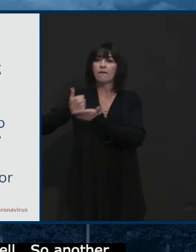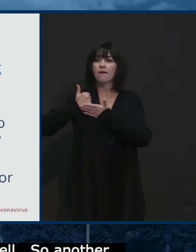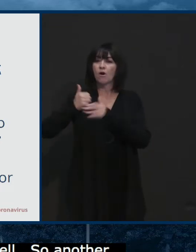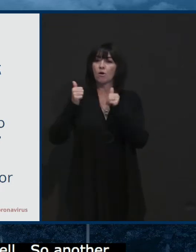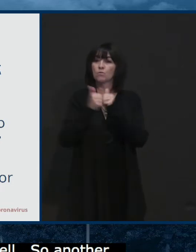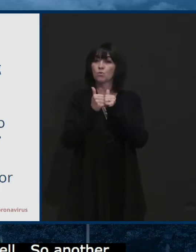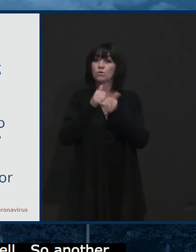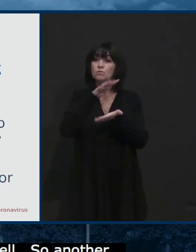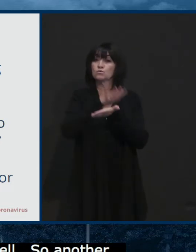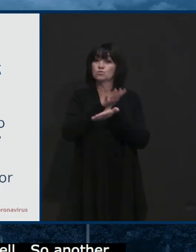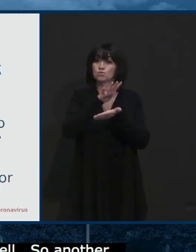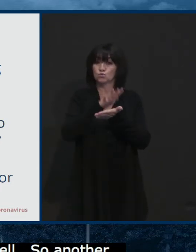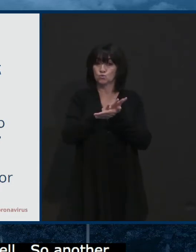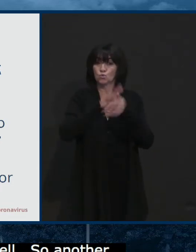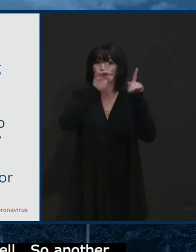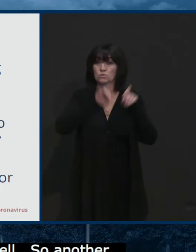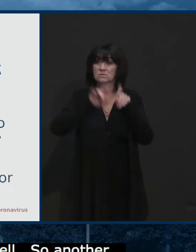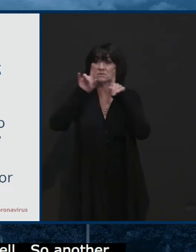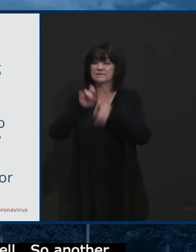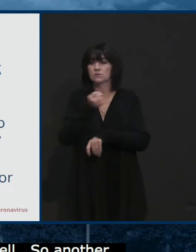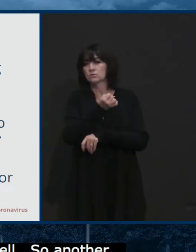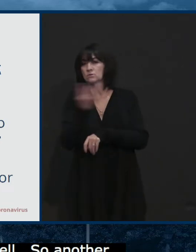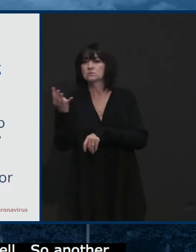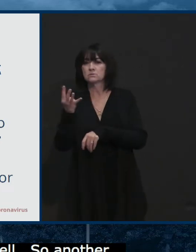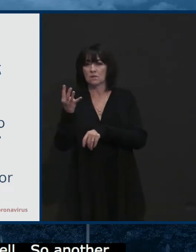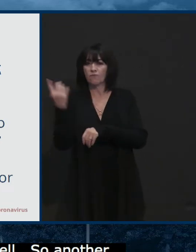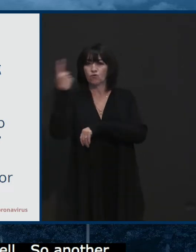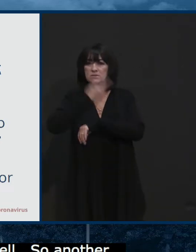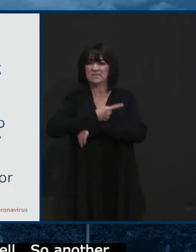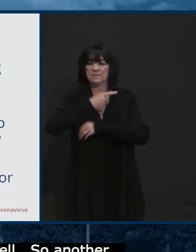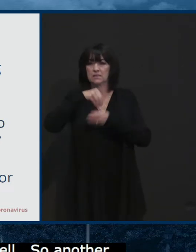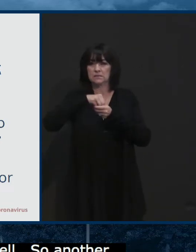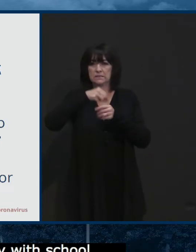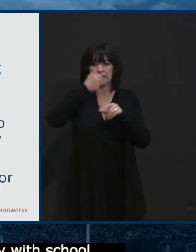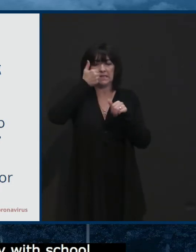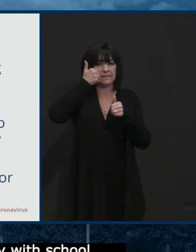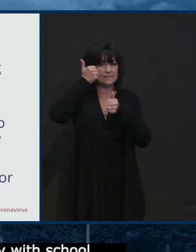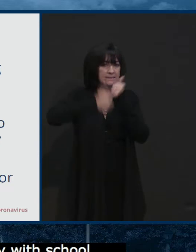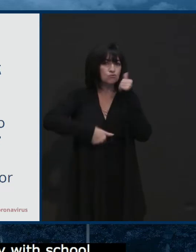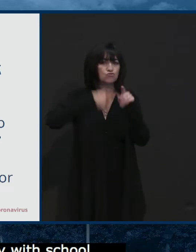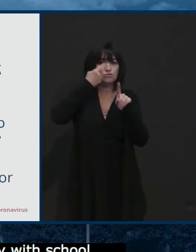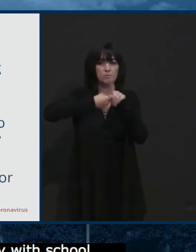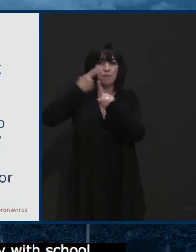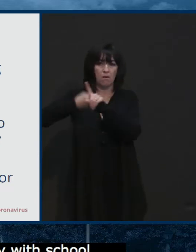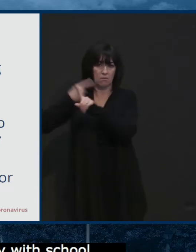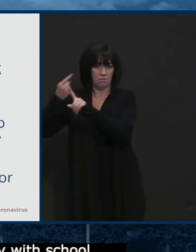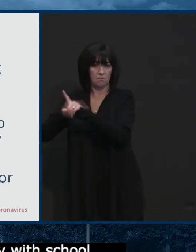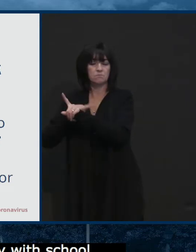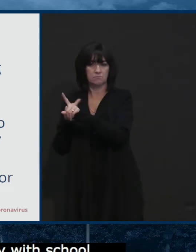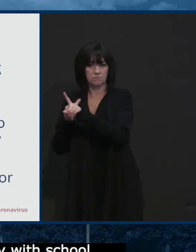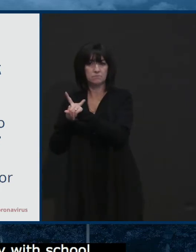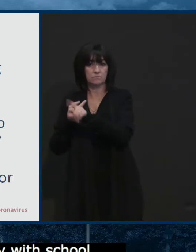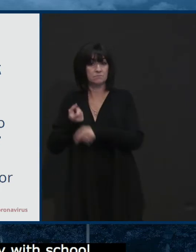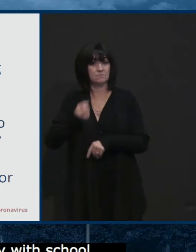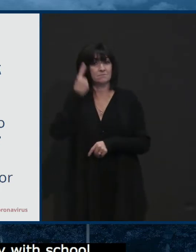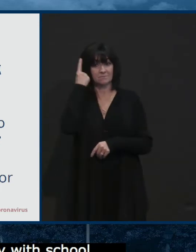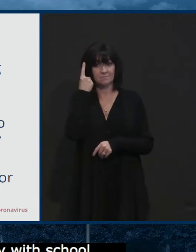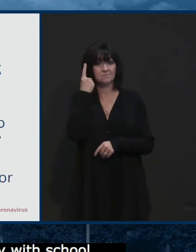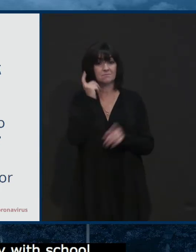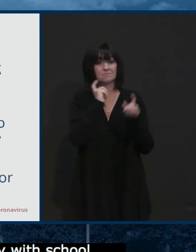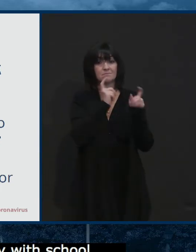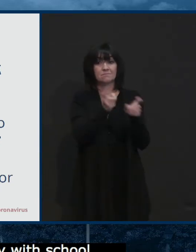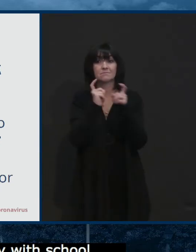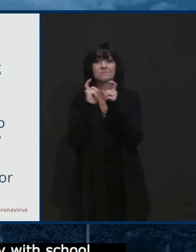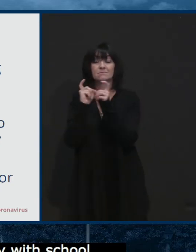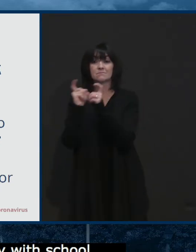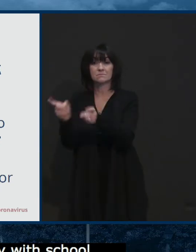multiple days of testing a month at different district schools, knowing that this would be a complementary process to our community